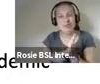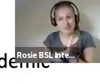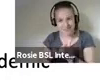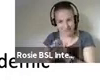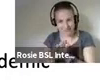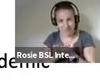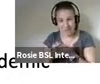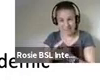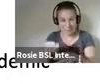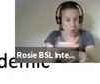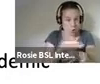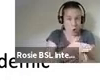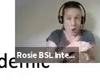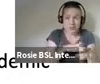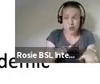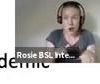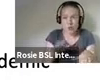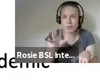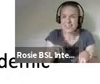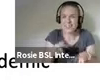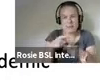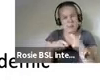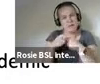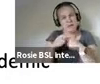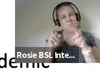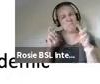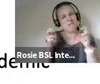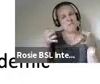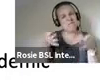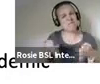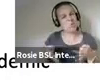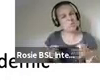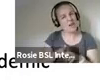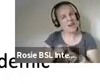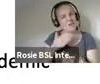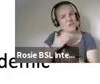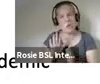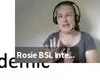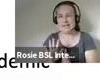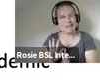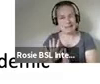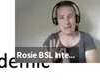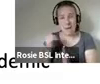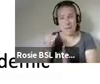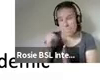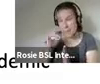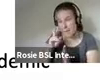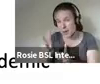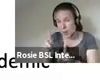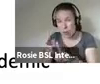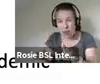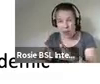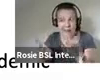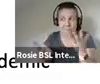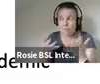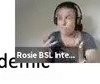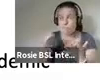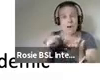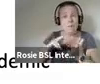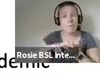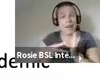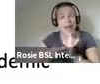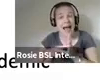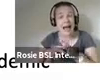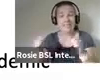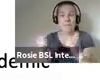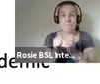settings into mini schools or formal settings. It might look something like planned paper and